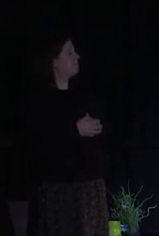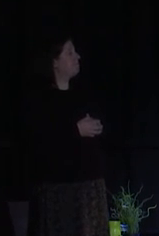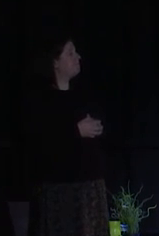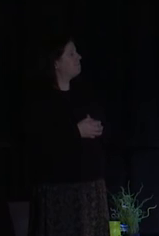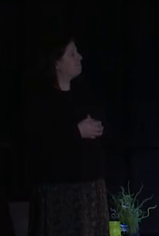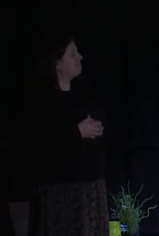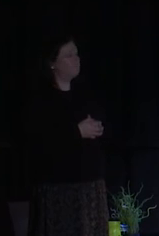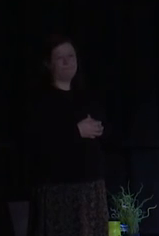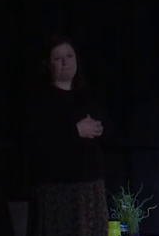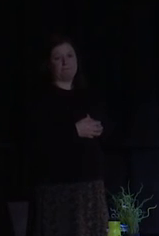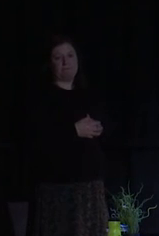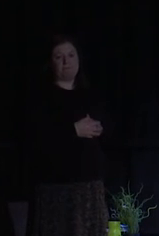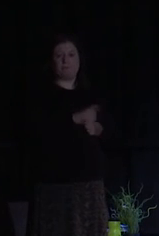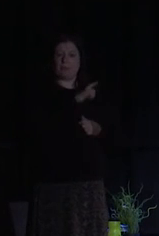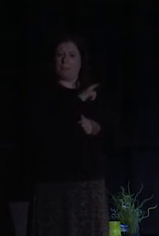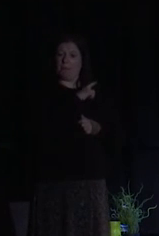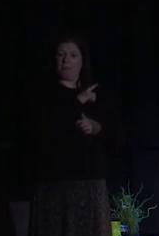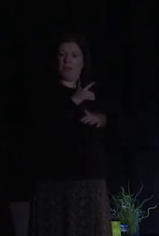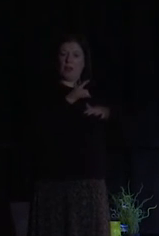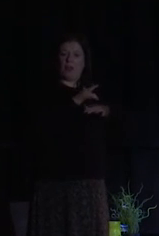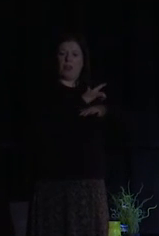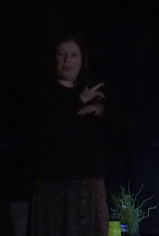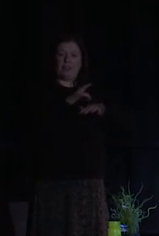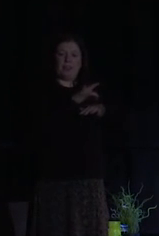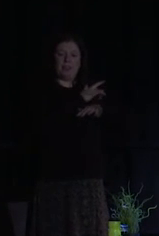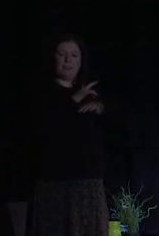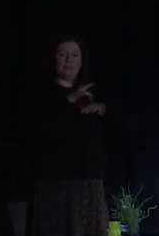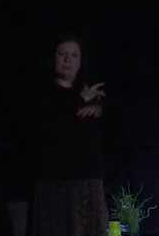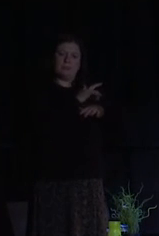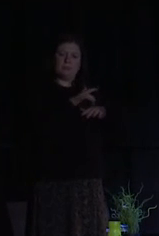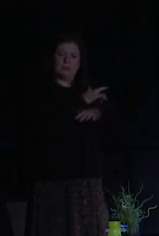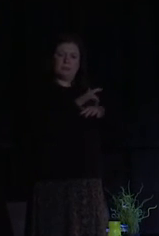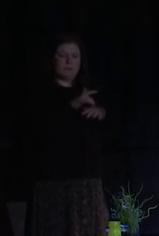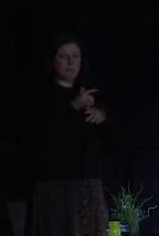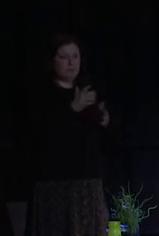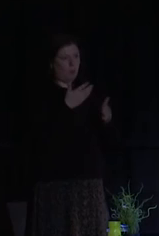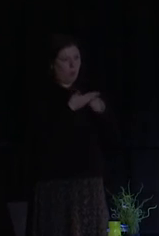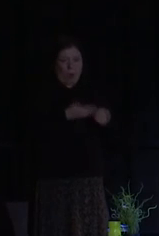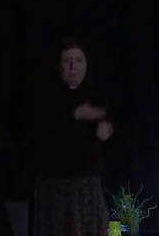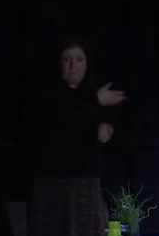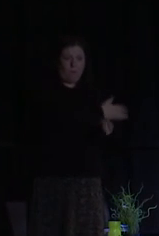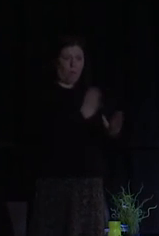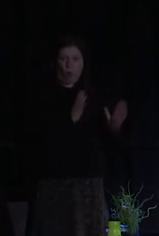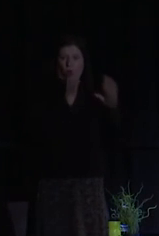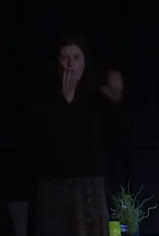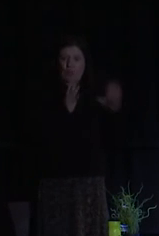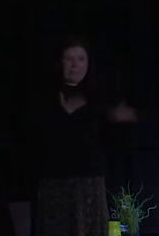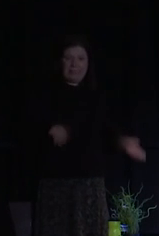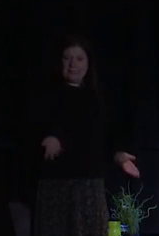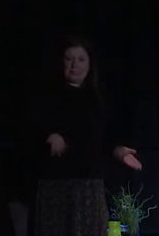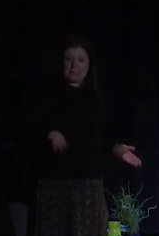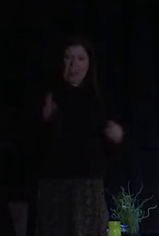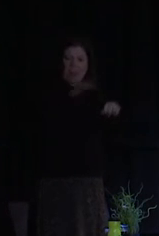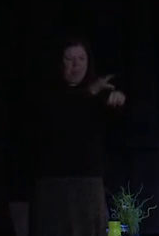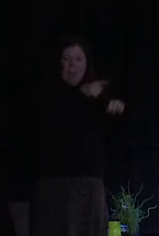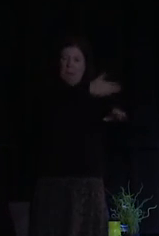where theatres have been slow to respond or whatever, we were ready. The work was there. We were absolutely ready for this. These